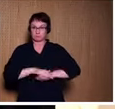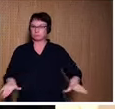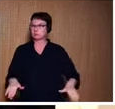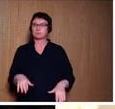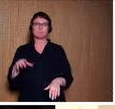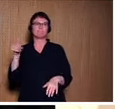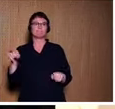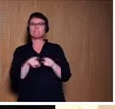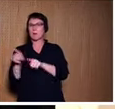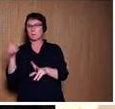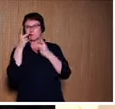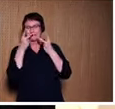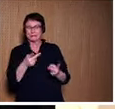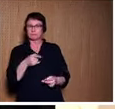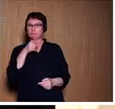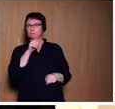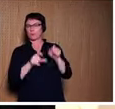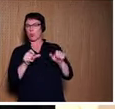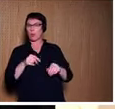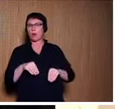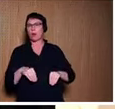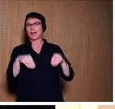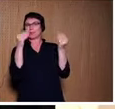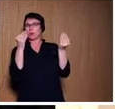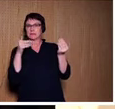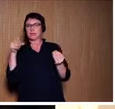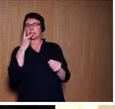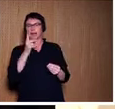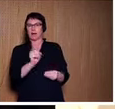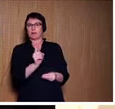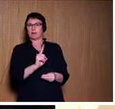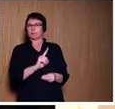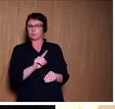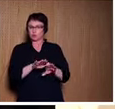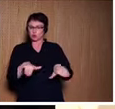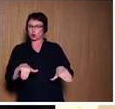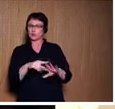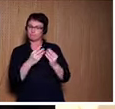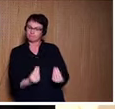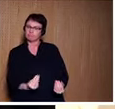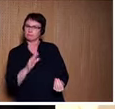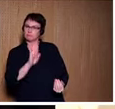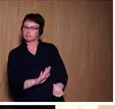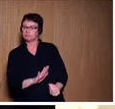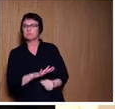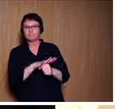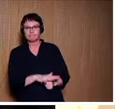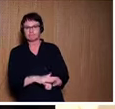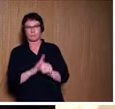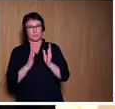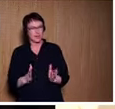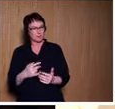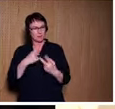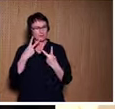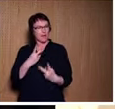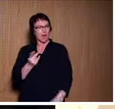their claims and strategies, we can see that their ultimate goal is to dismantle the